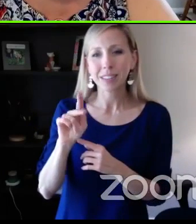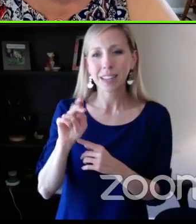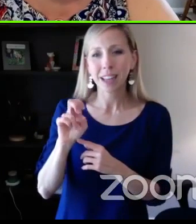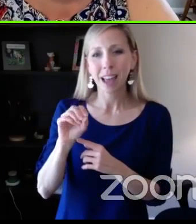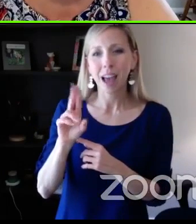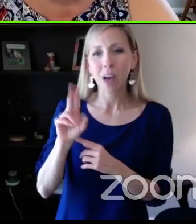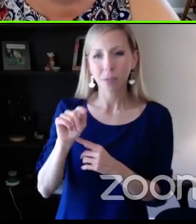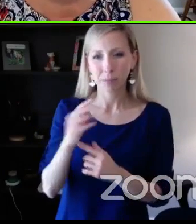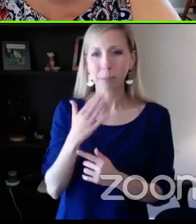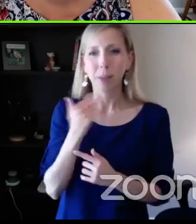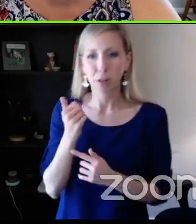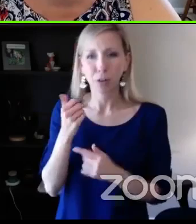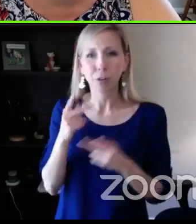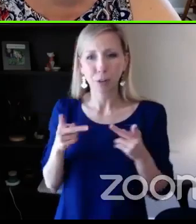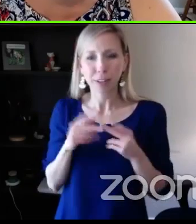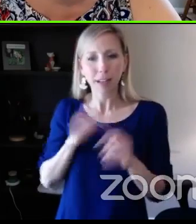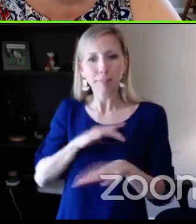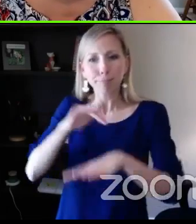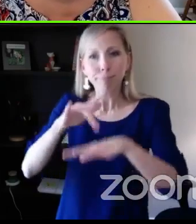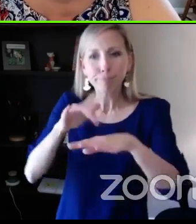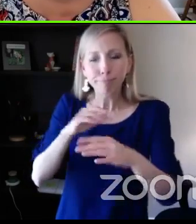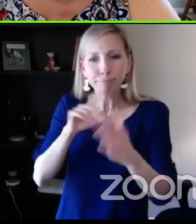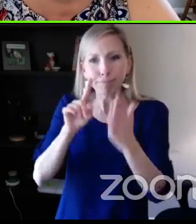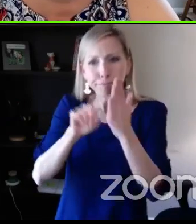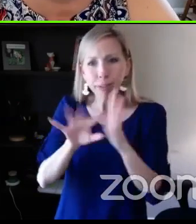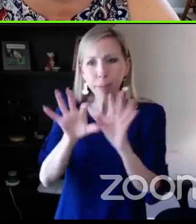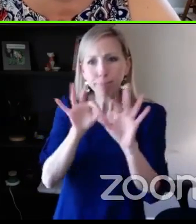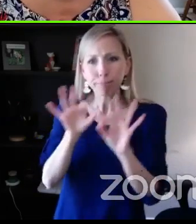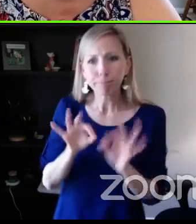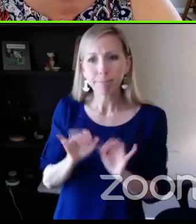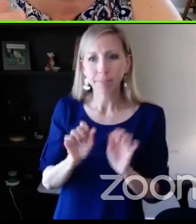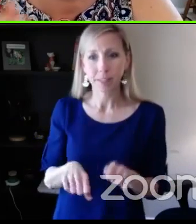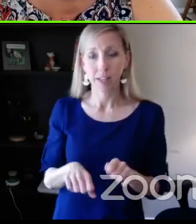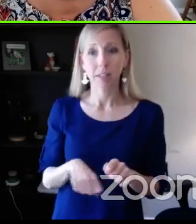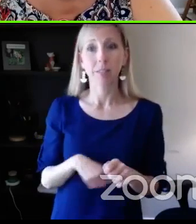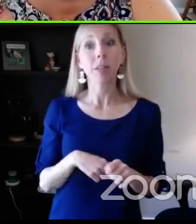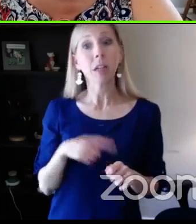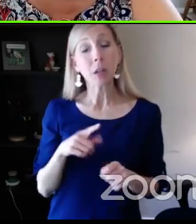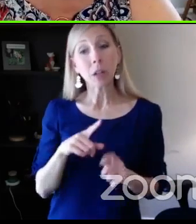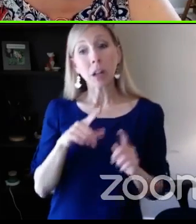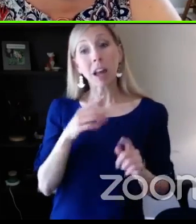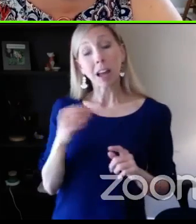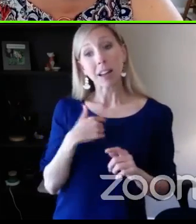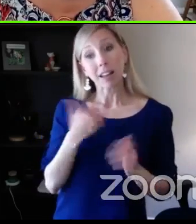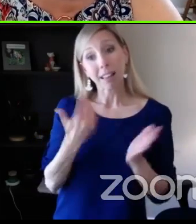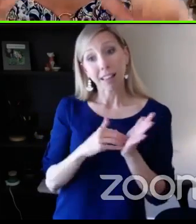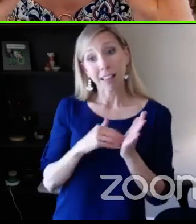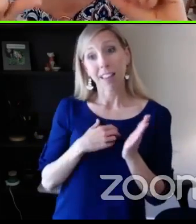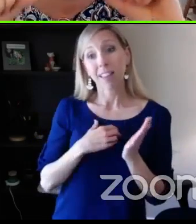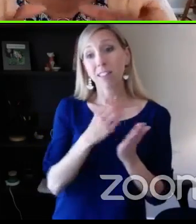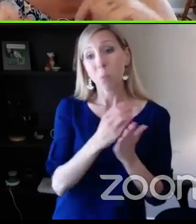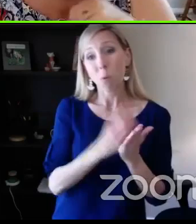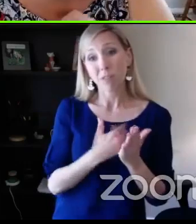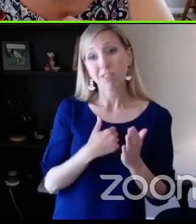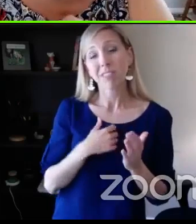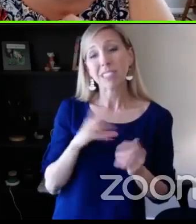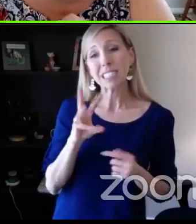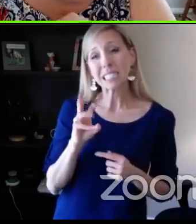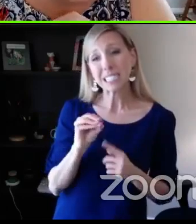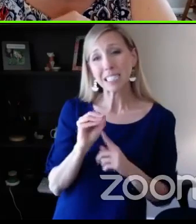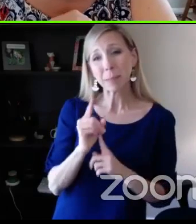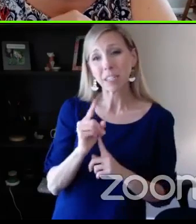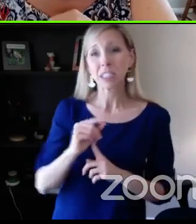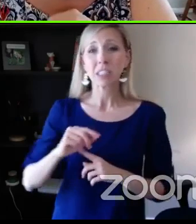the courses website, lots of information. Most of the courses are between 60 minutes to 90 minutes, and they're broken into